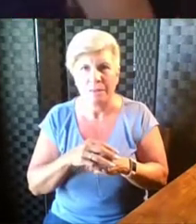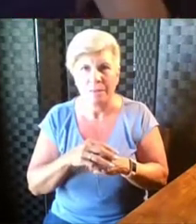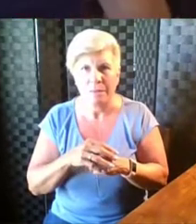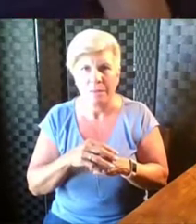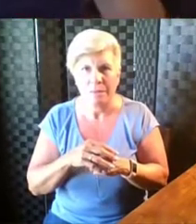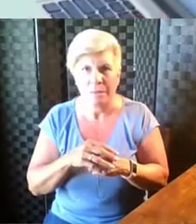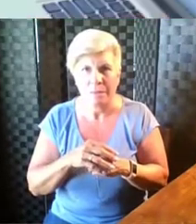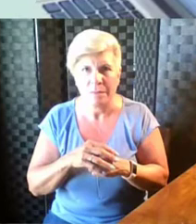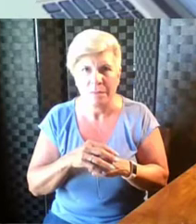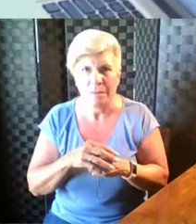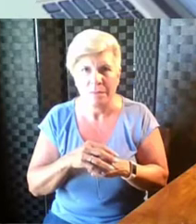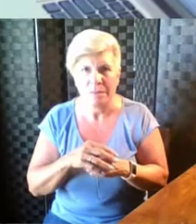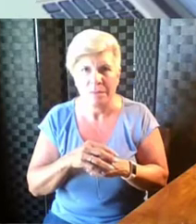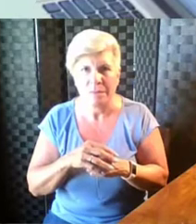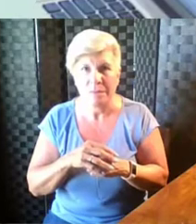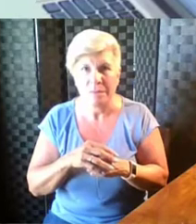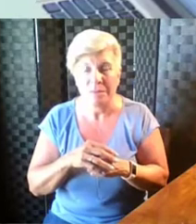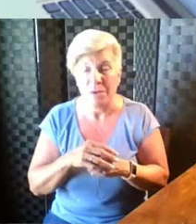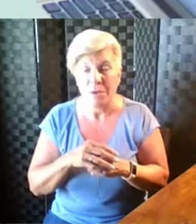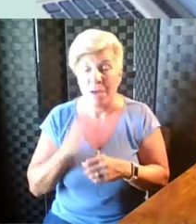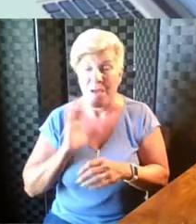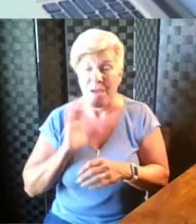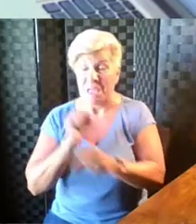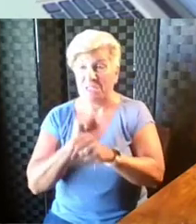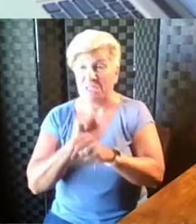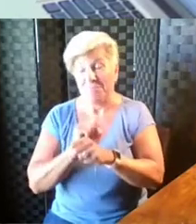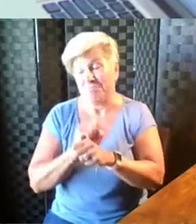play. That's what we do.